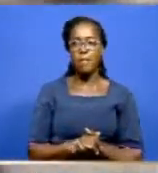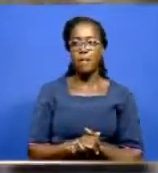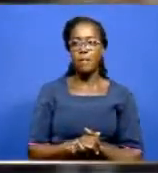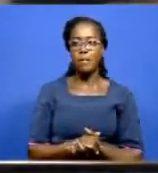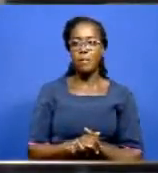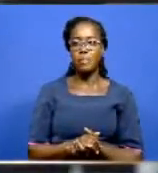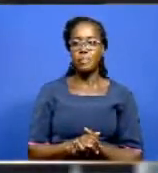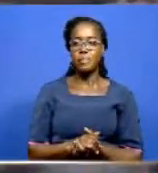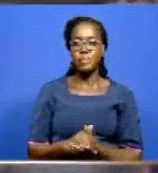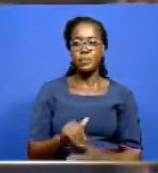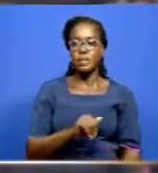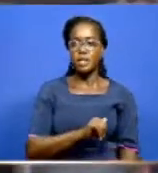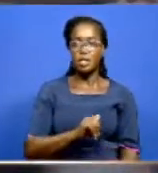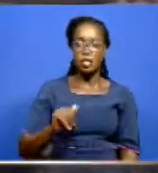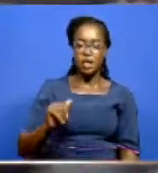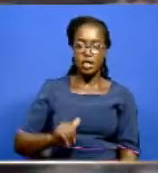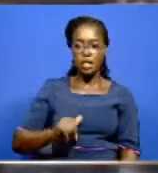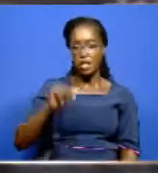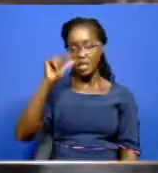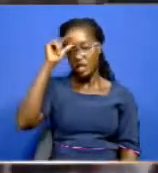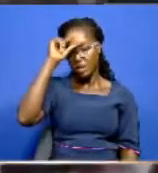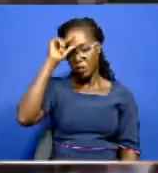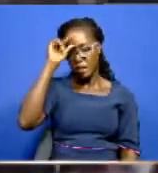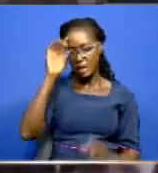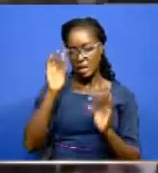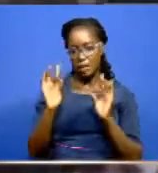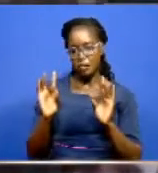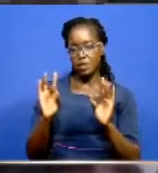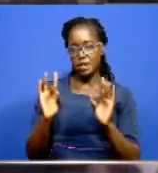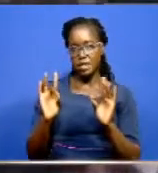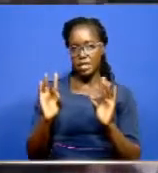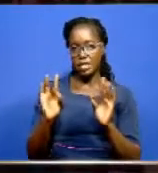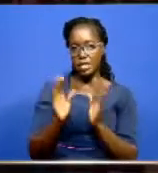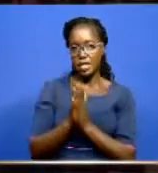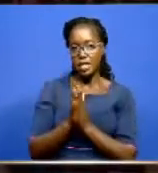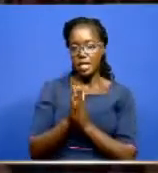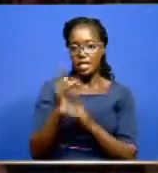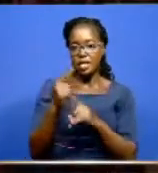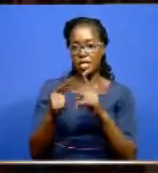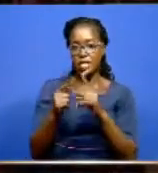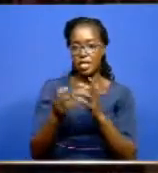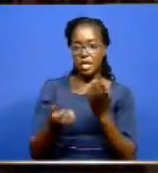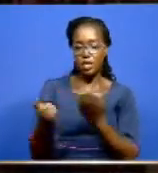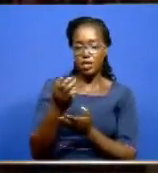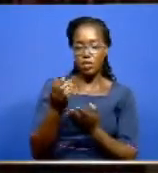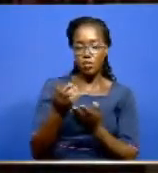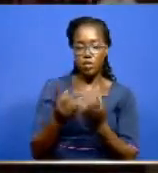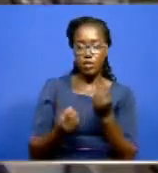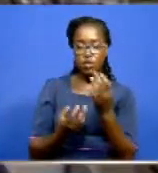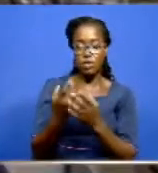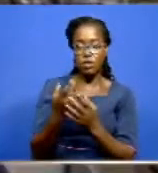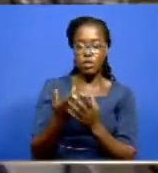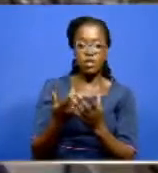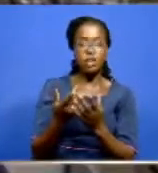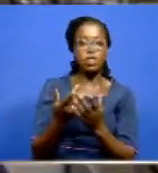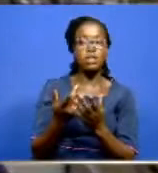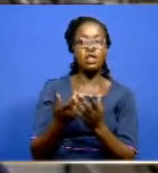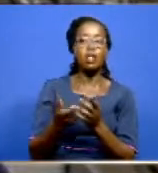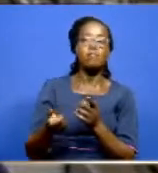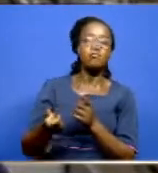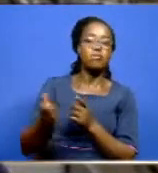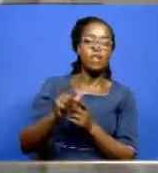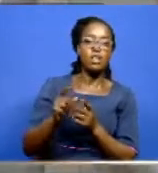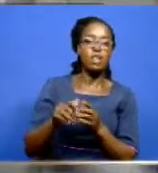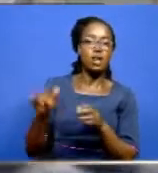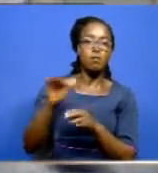The Chinese government has set a modest annual economic growth target for 2021 at above 6%,